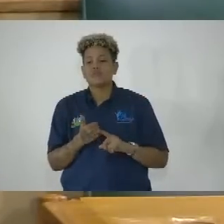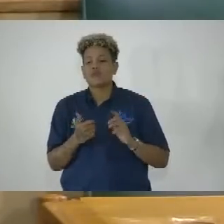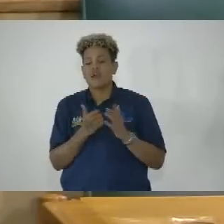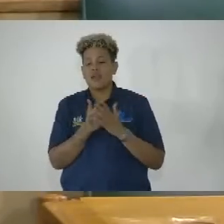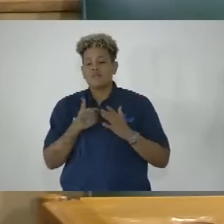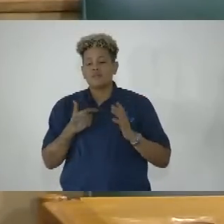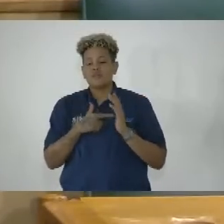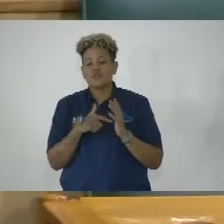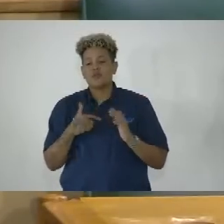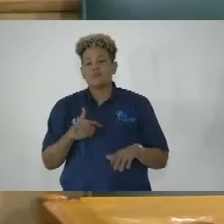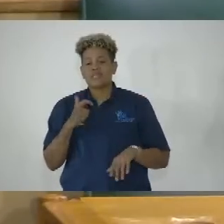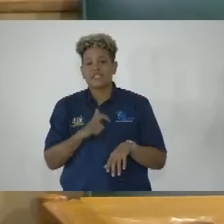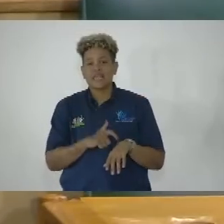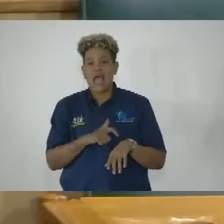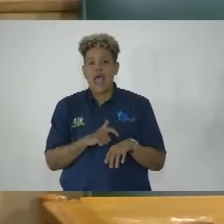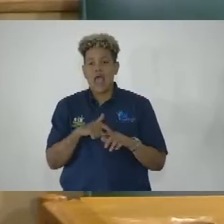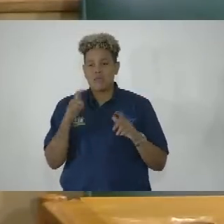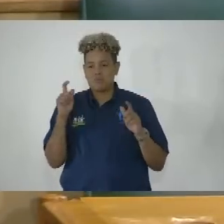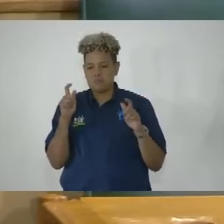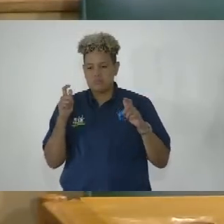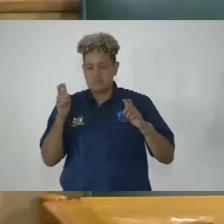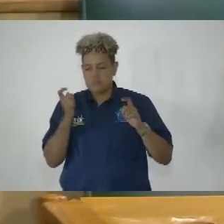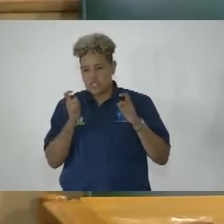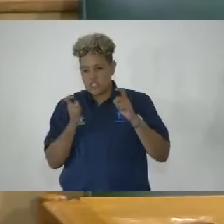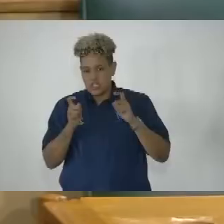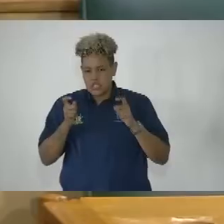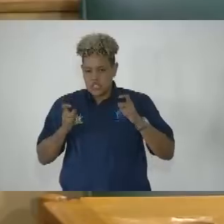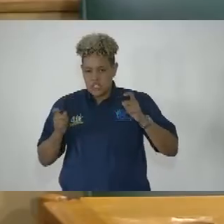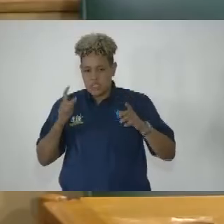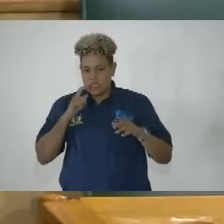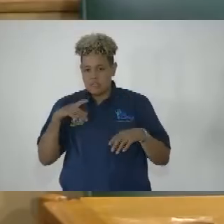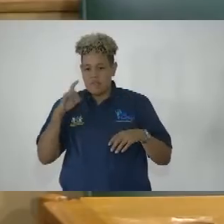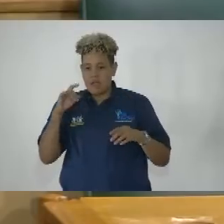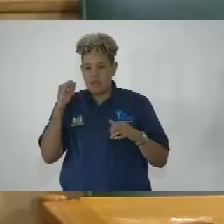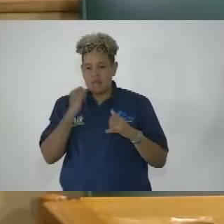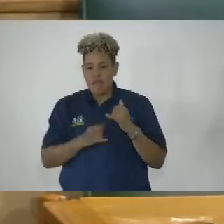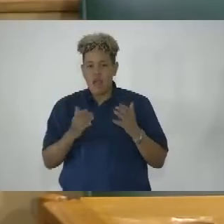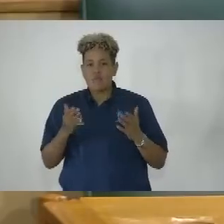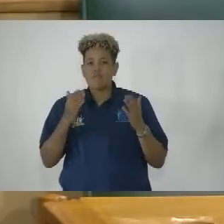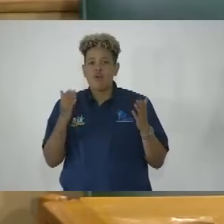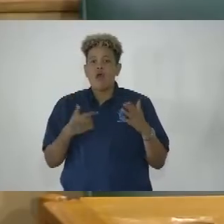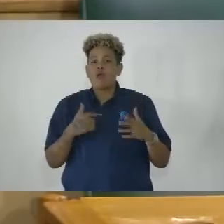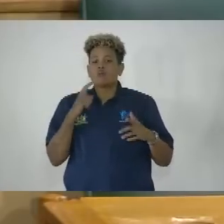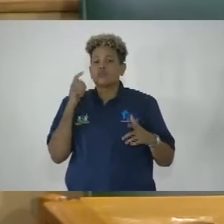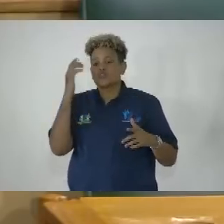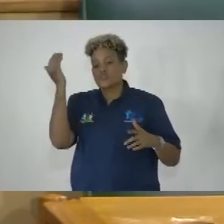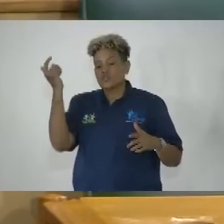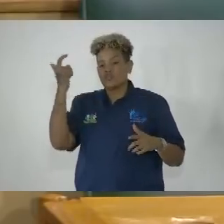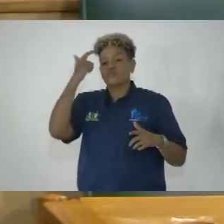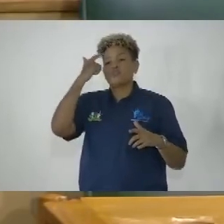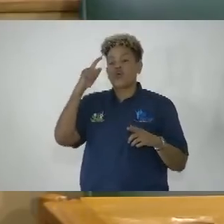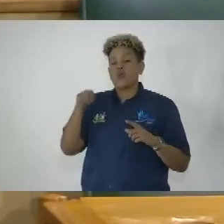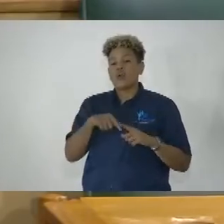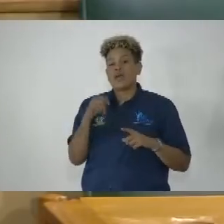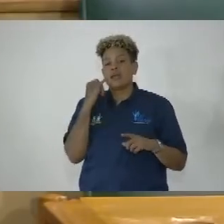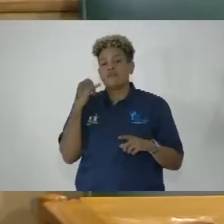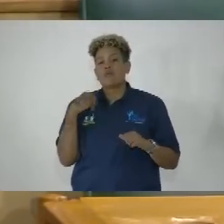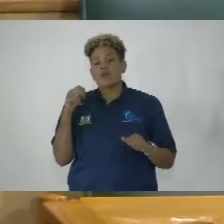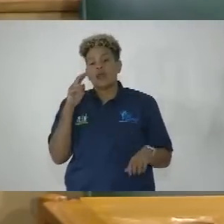me and presented me with the final product. But I was struck, and if we